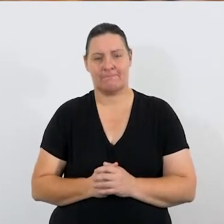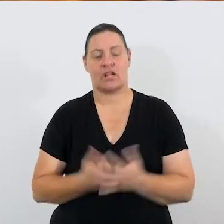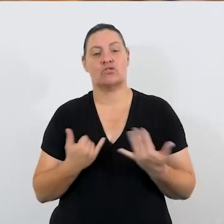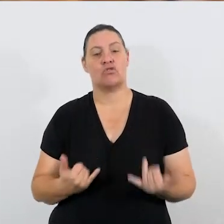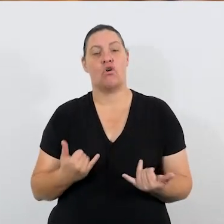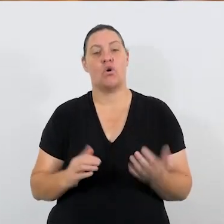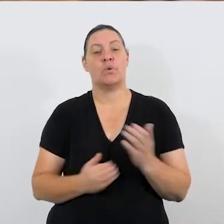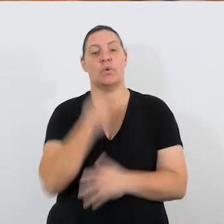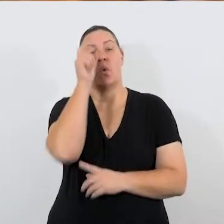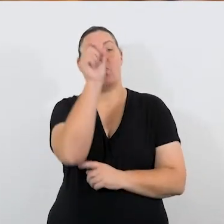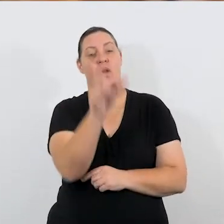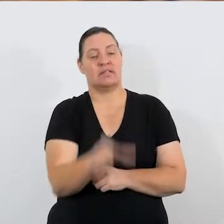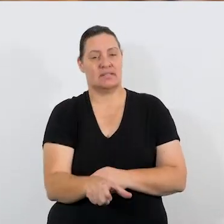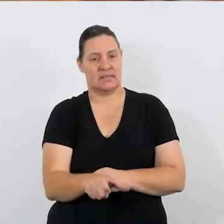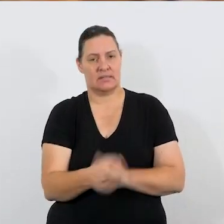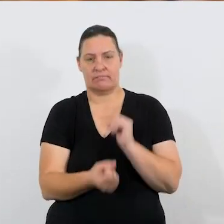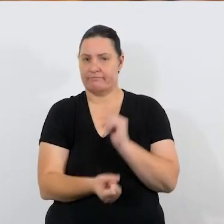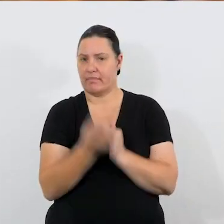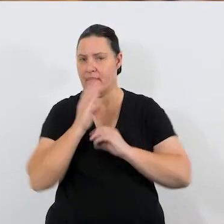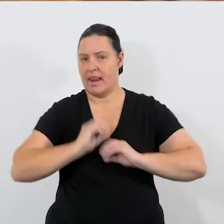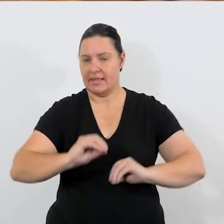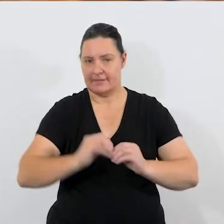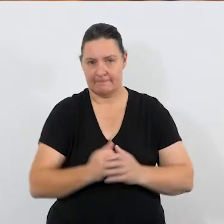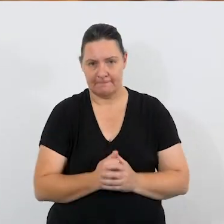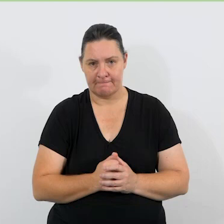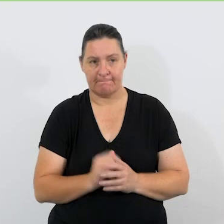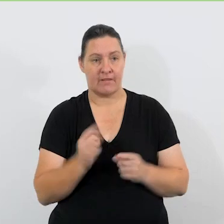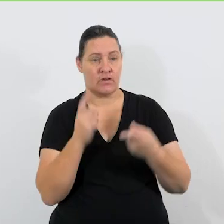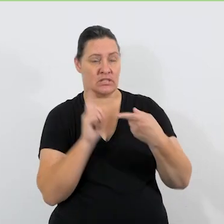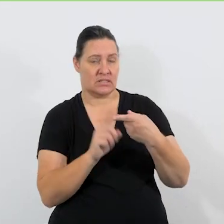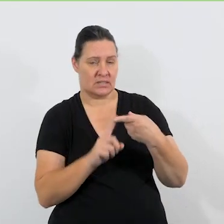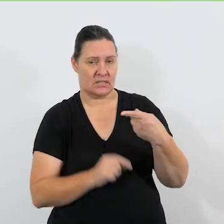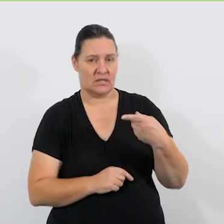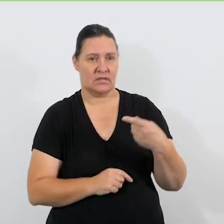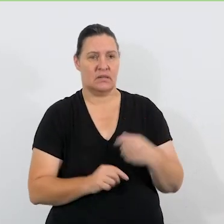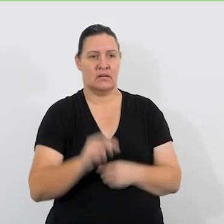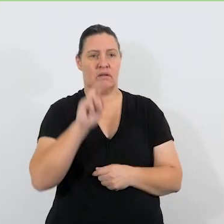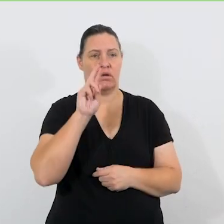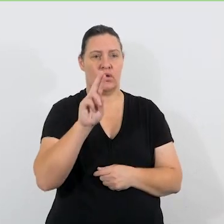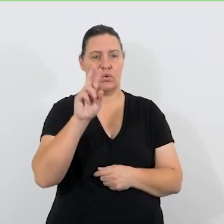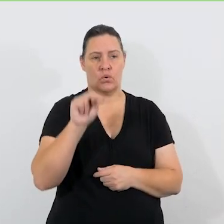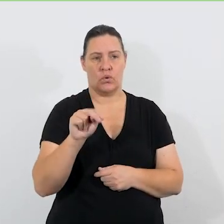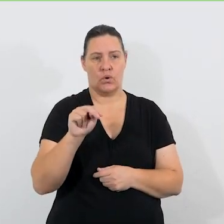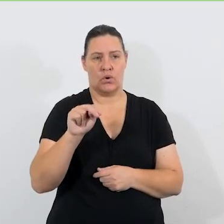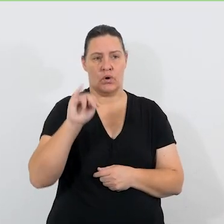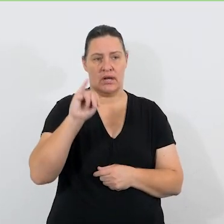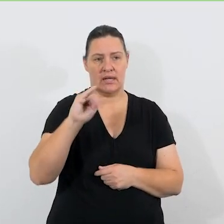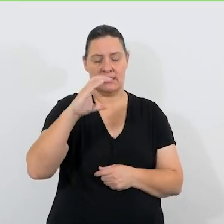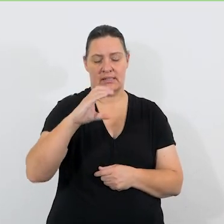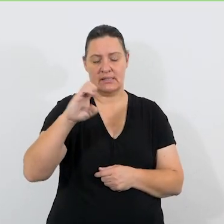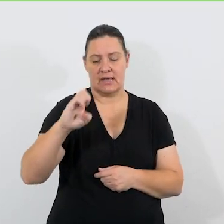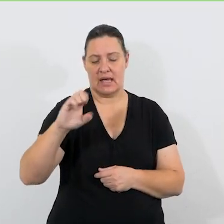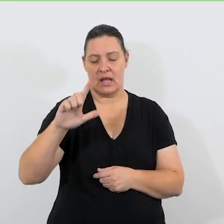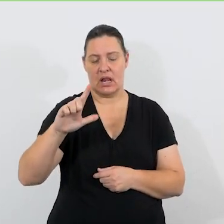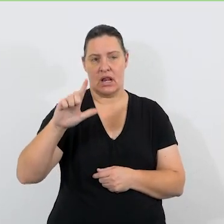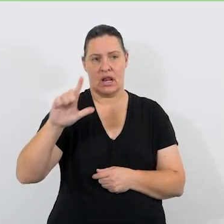Right, so these are the new terms that you are going to come across during this lesson. The first one is unicellular. Uni means